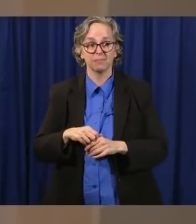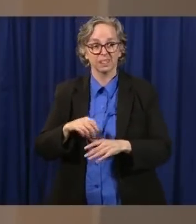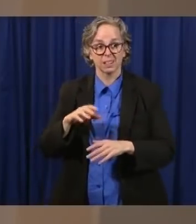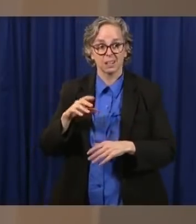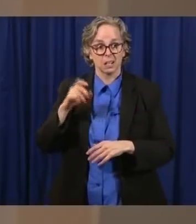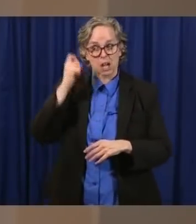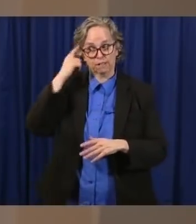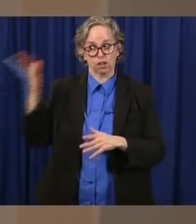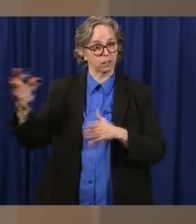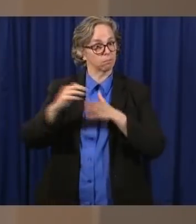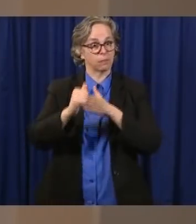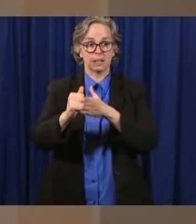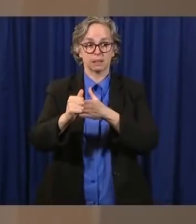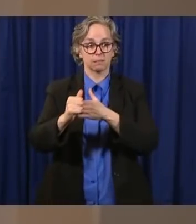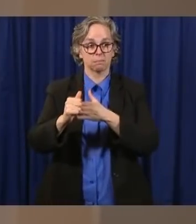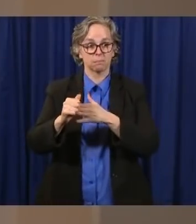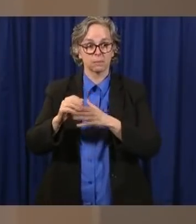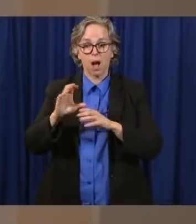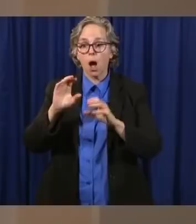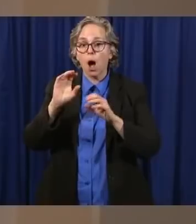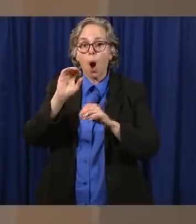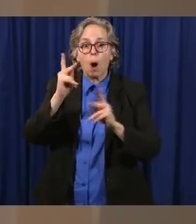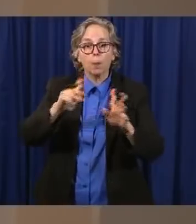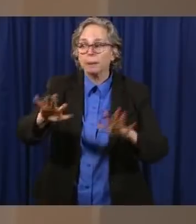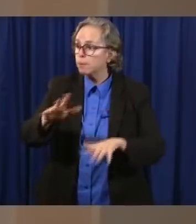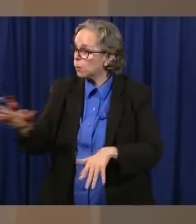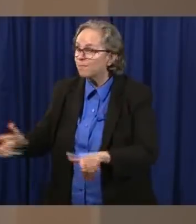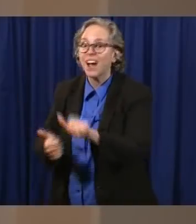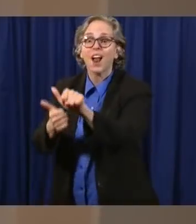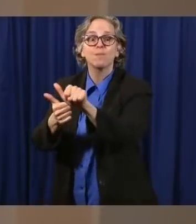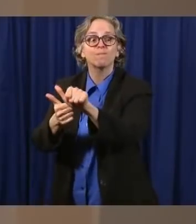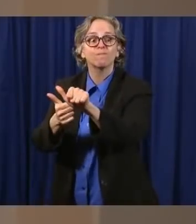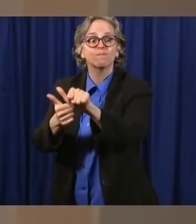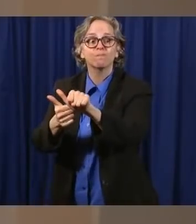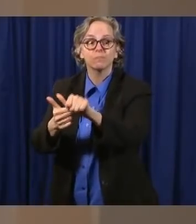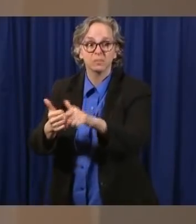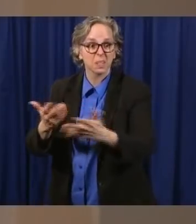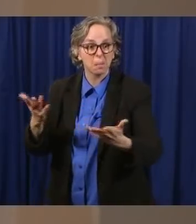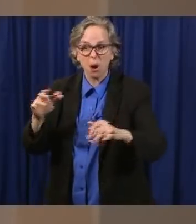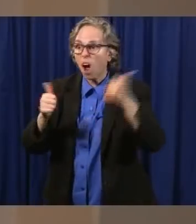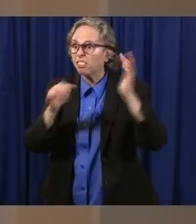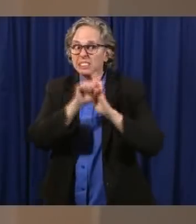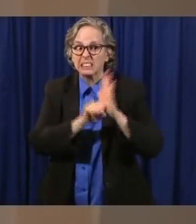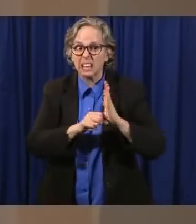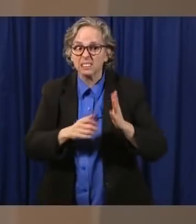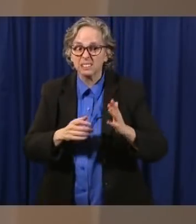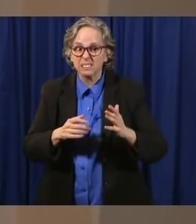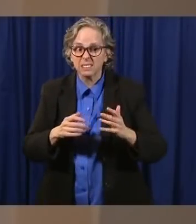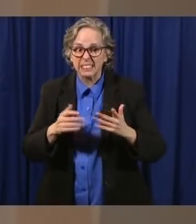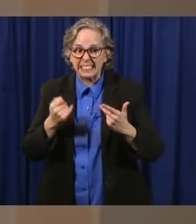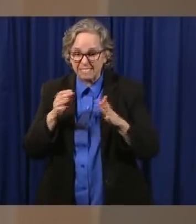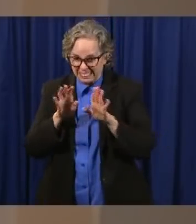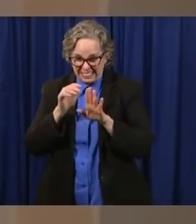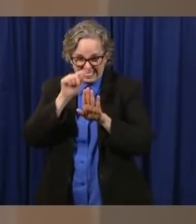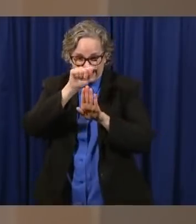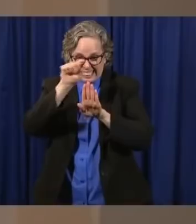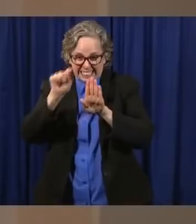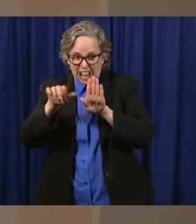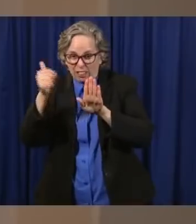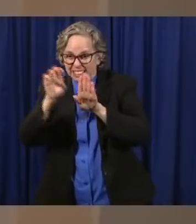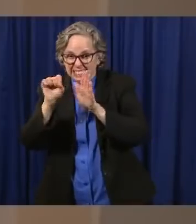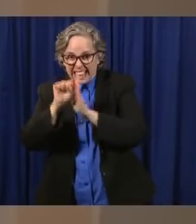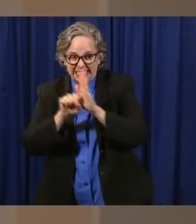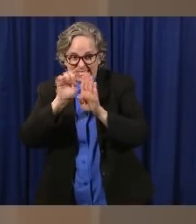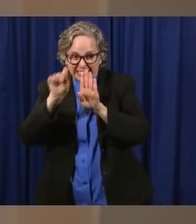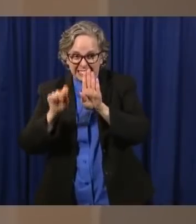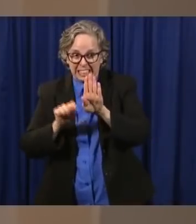and Ohioans followed. And when you look at comparable states that are right on our borders, you can see that the numbers in